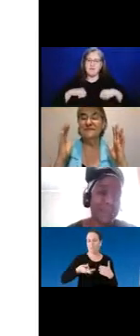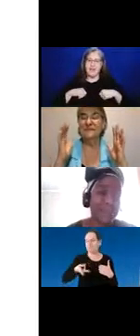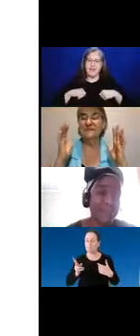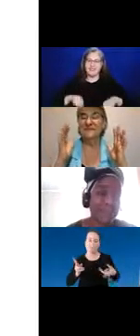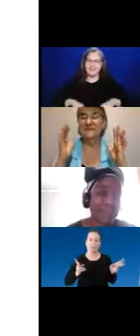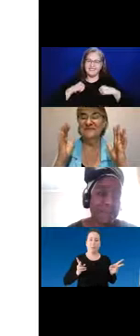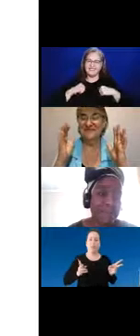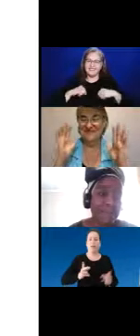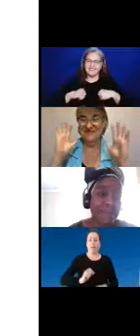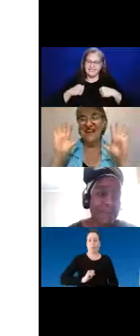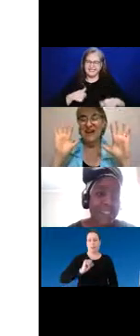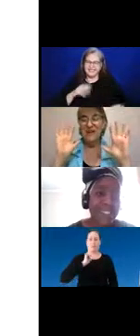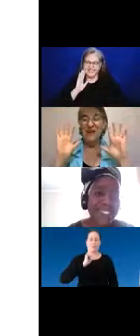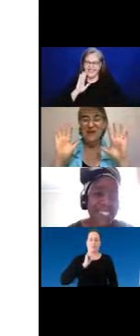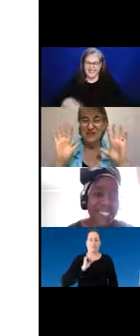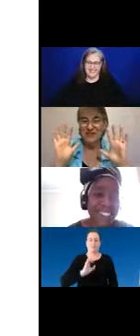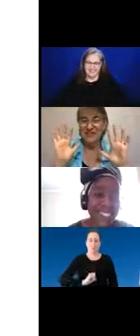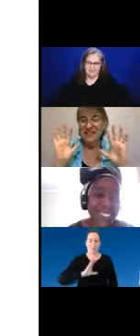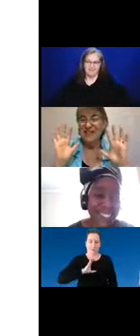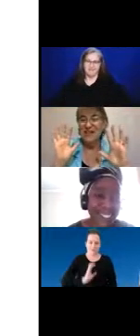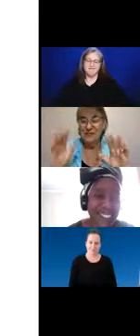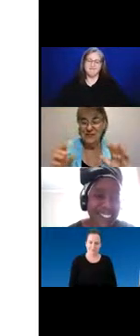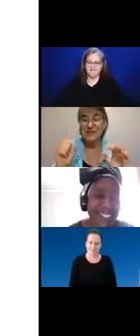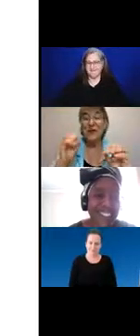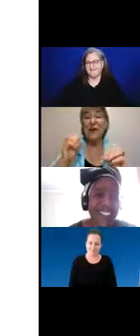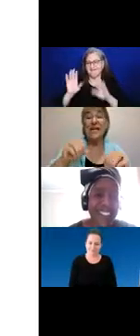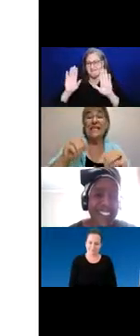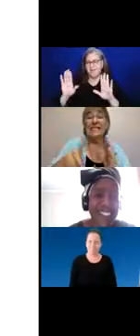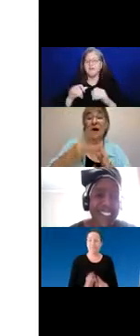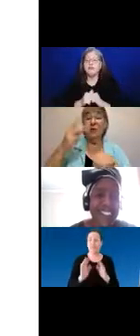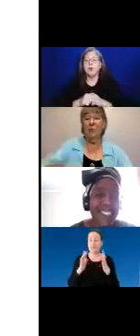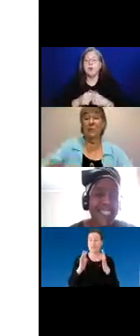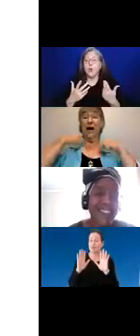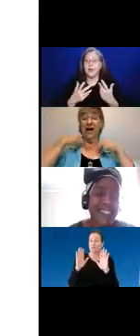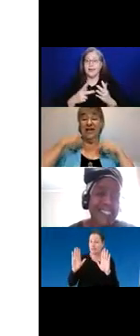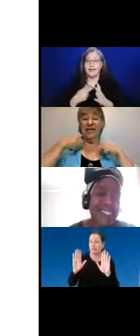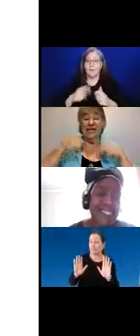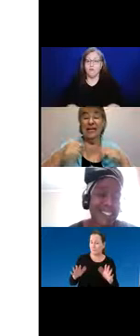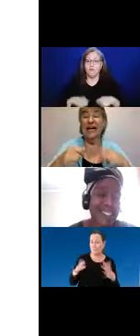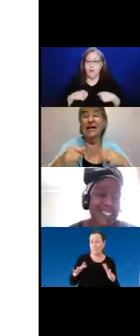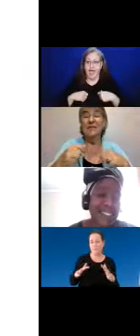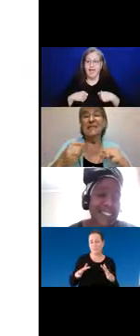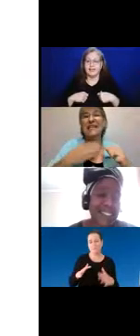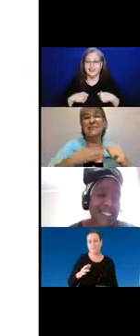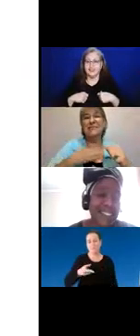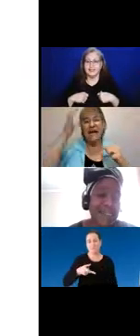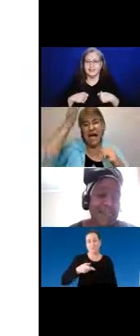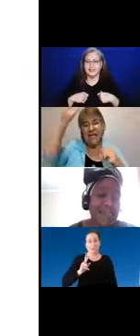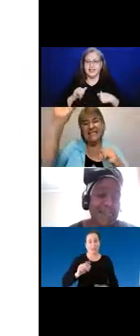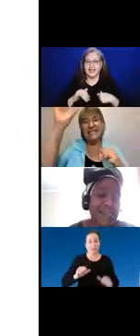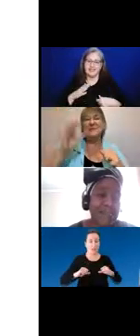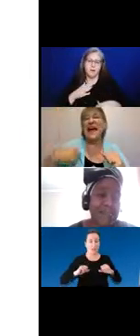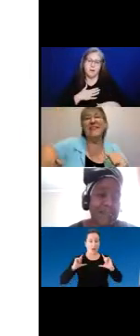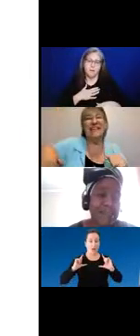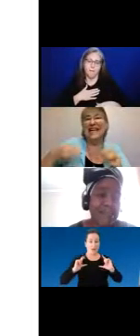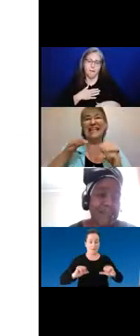Coda. Wonderful, wonderful. So double pride is my